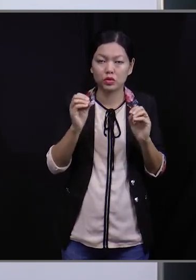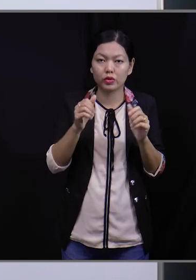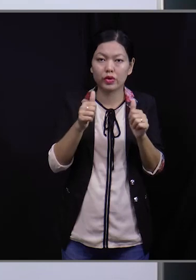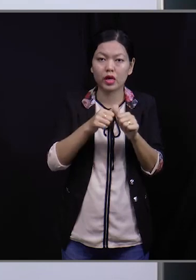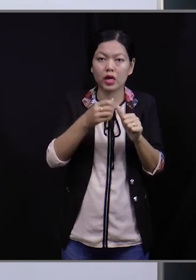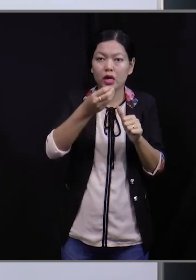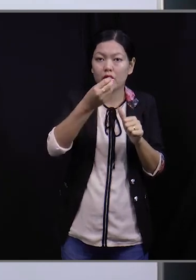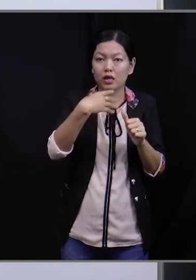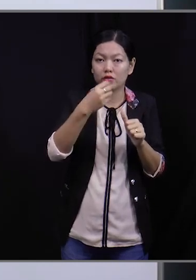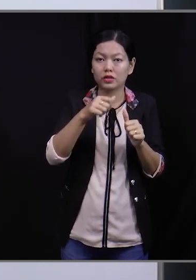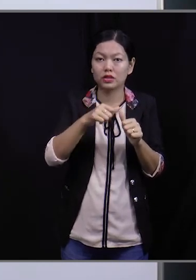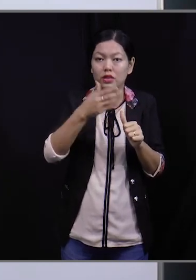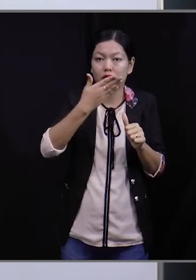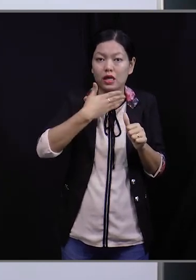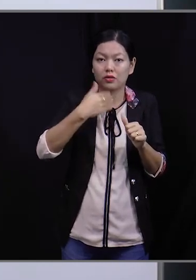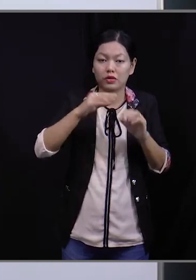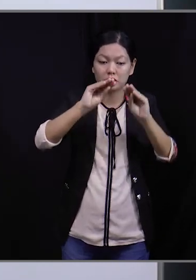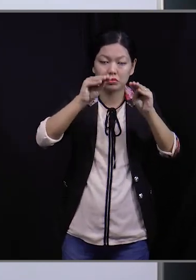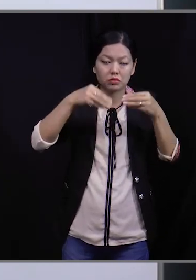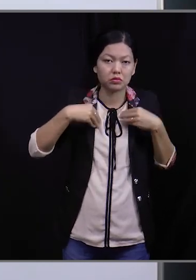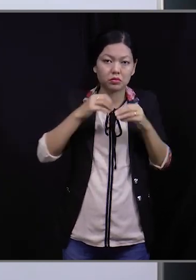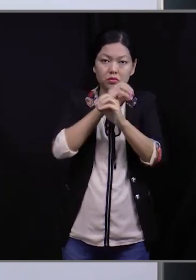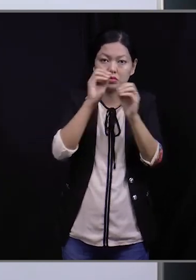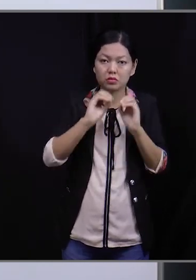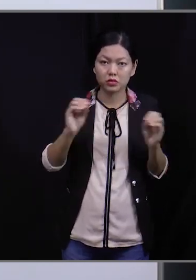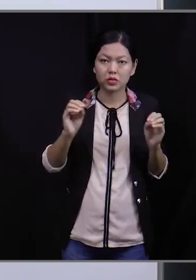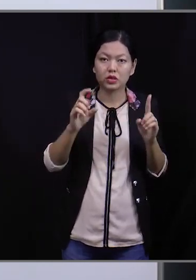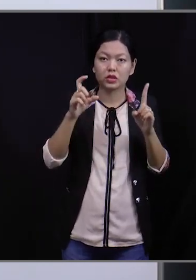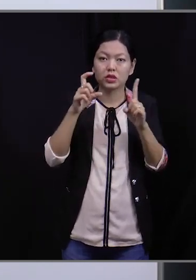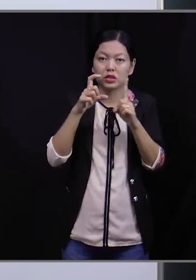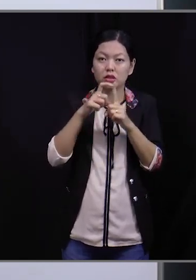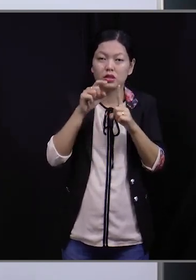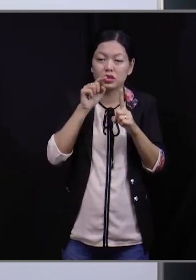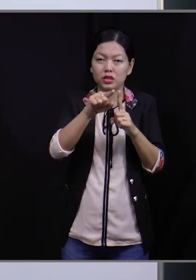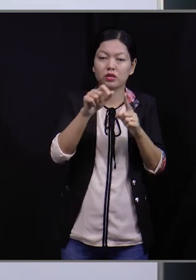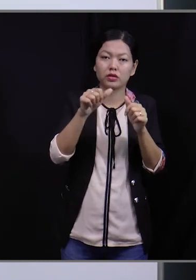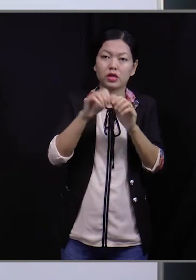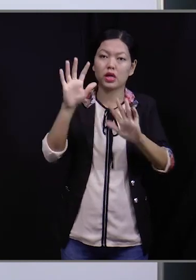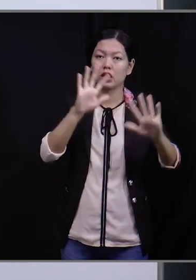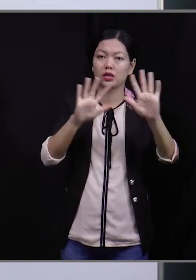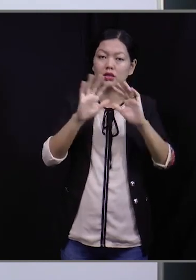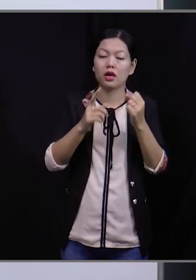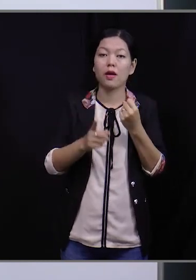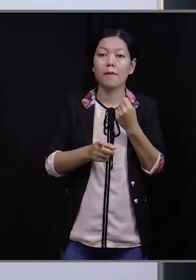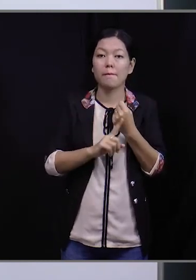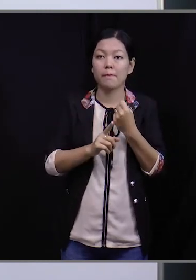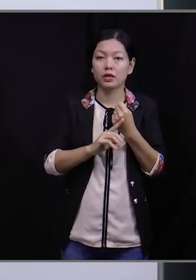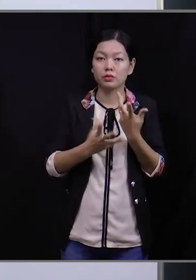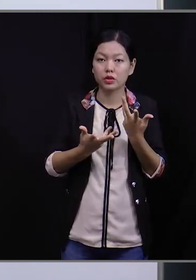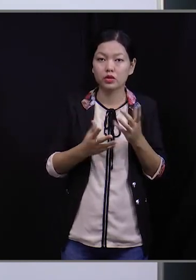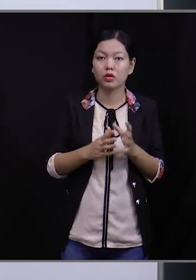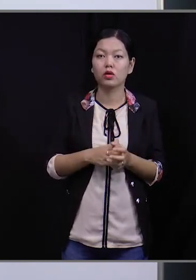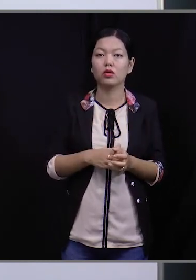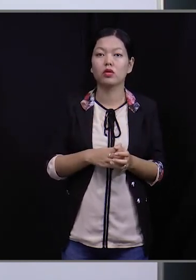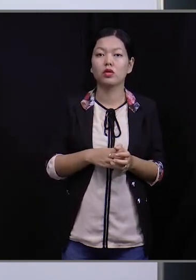the central bank, they can take direct action. Direct action can come in so many forms. Maybe,